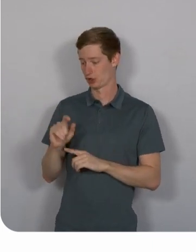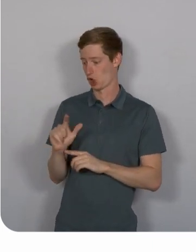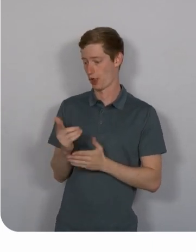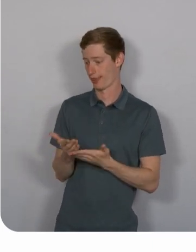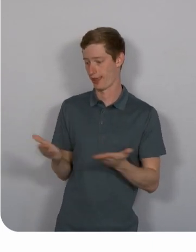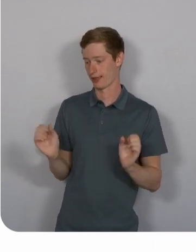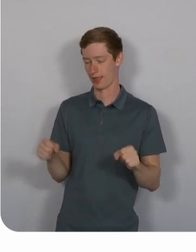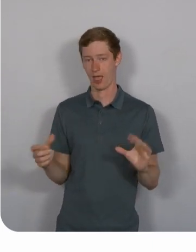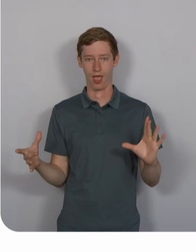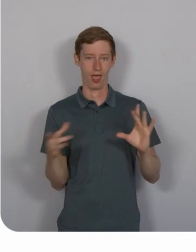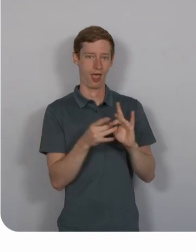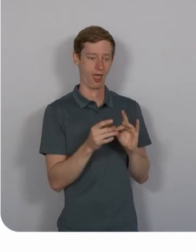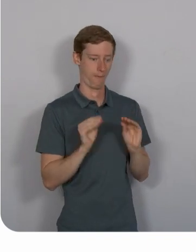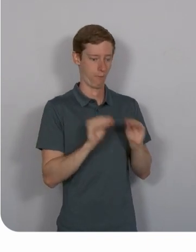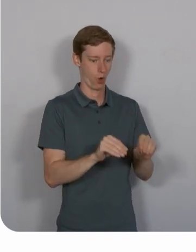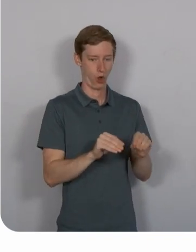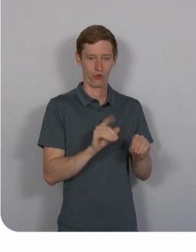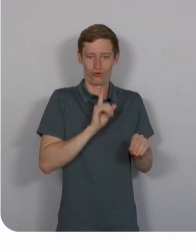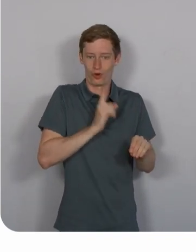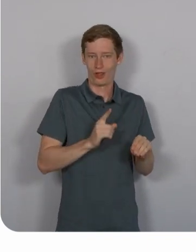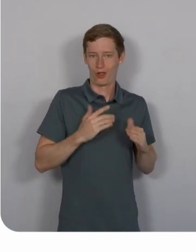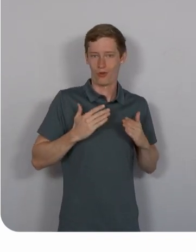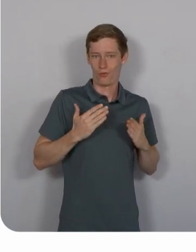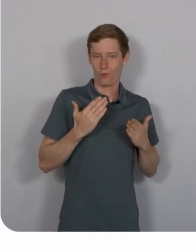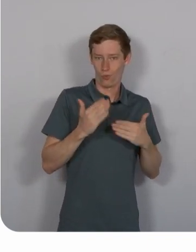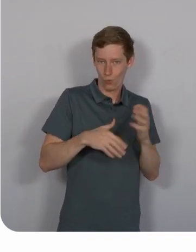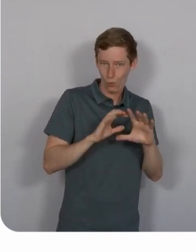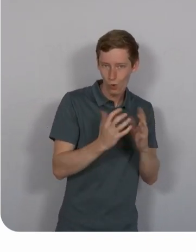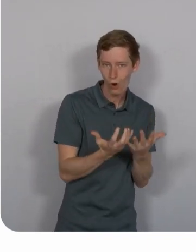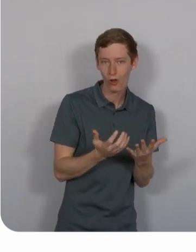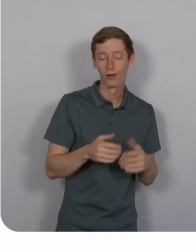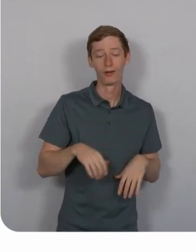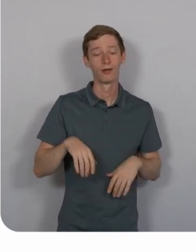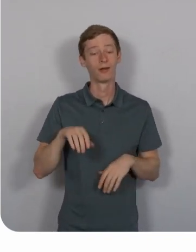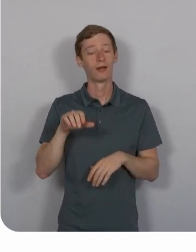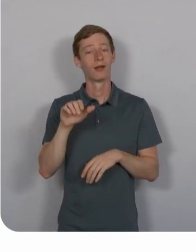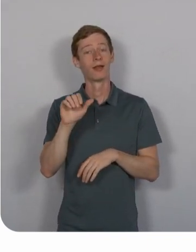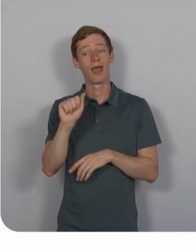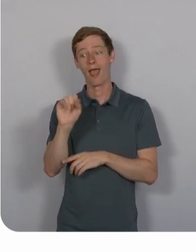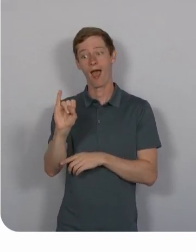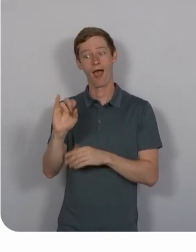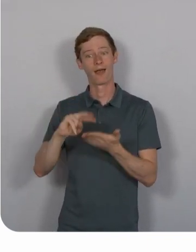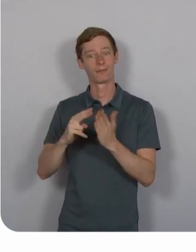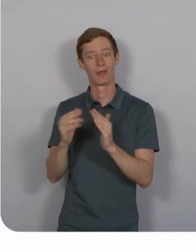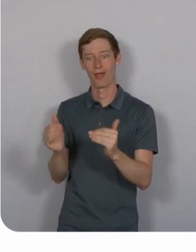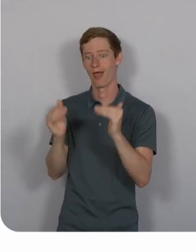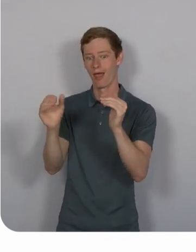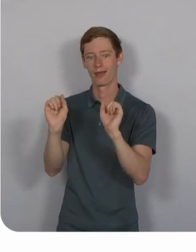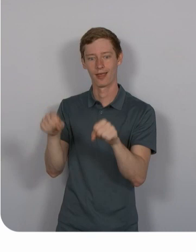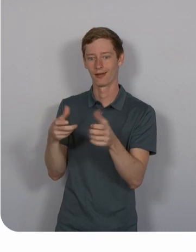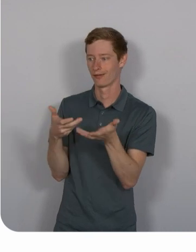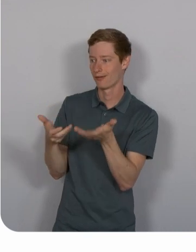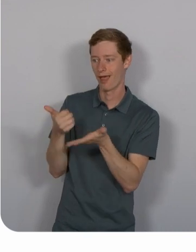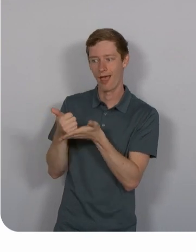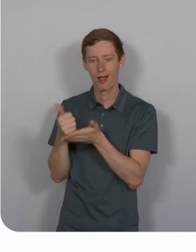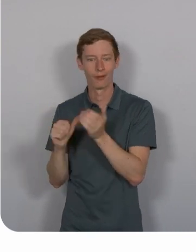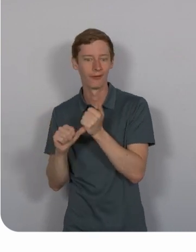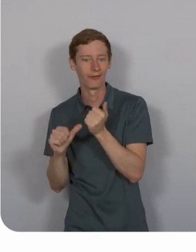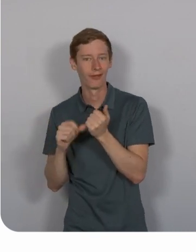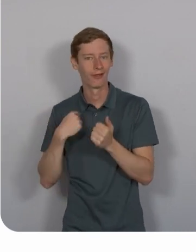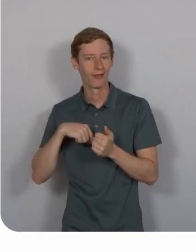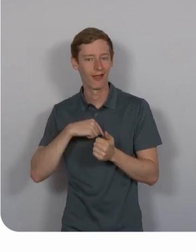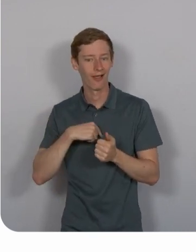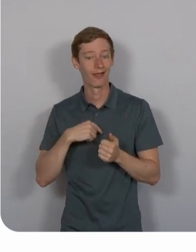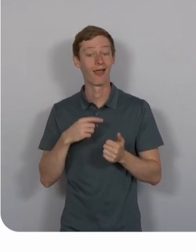world. Advances in AI allow us to create different AI personas to help us get different things done. And smart glasses are